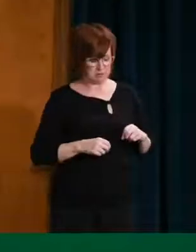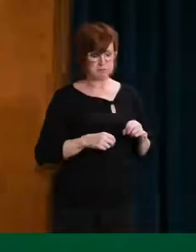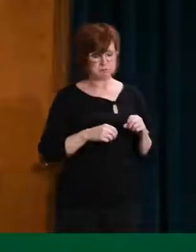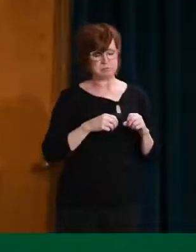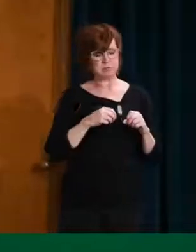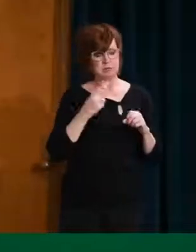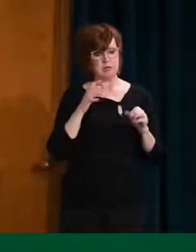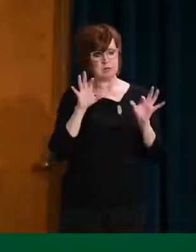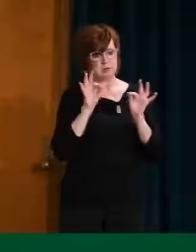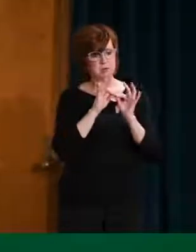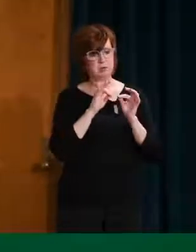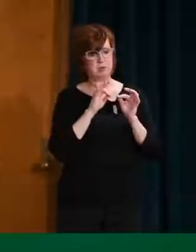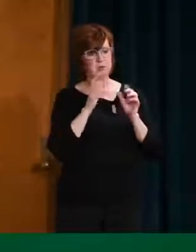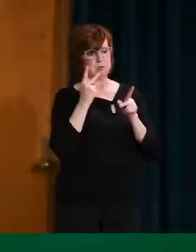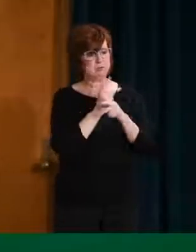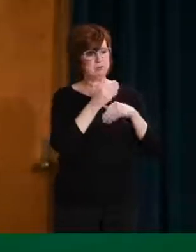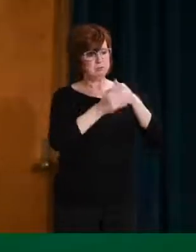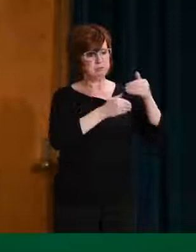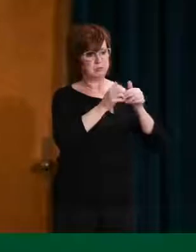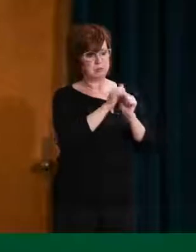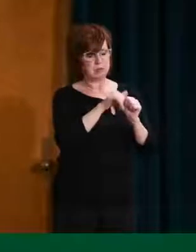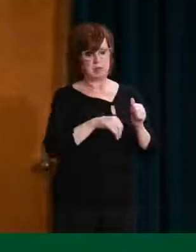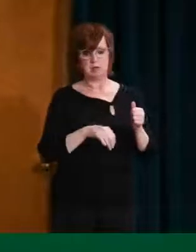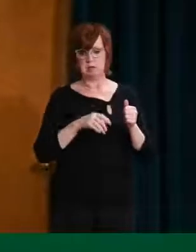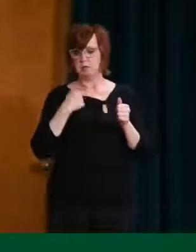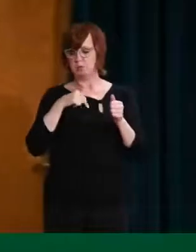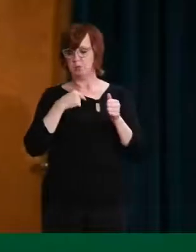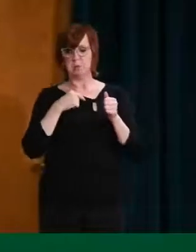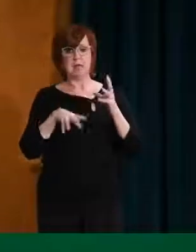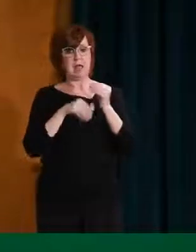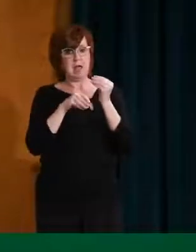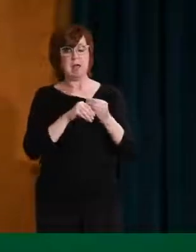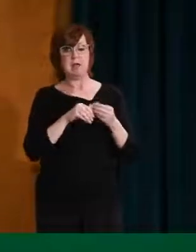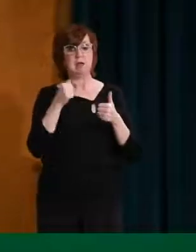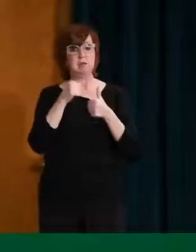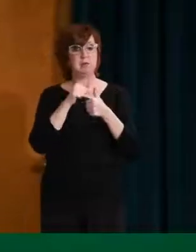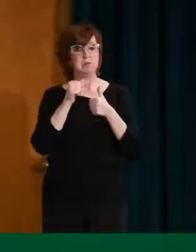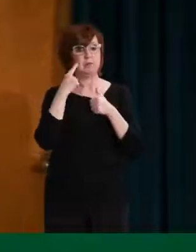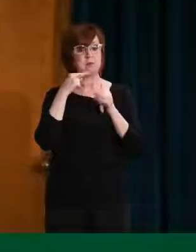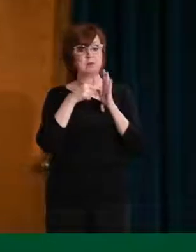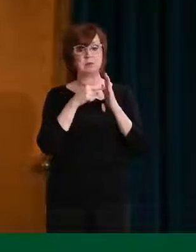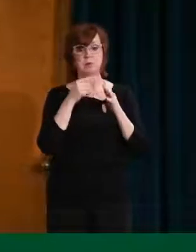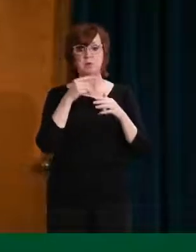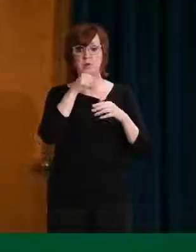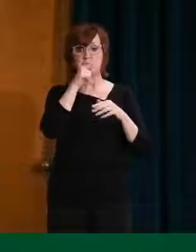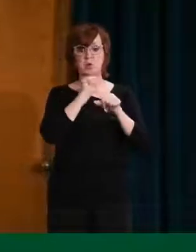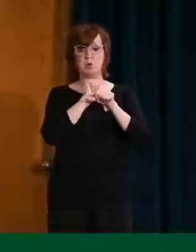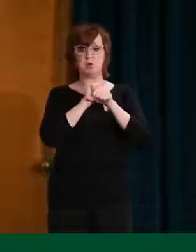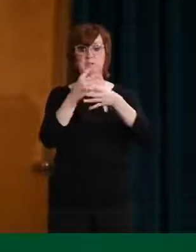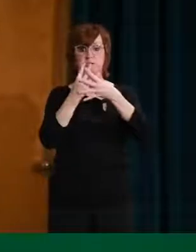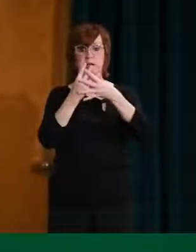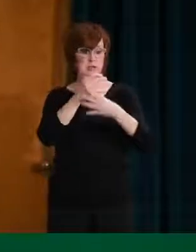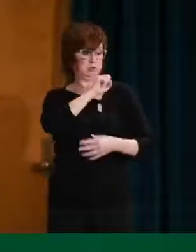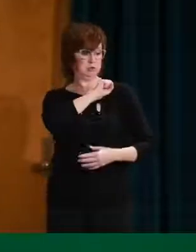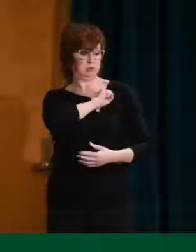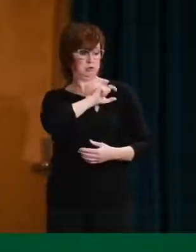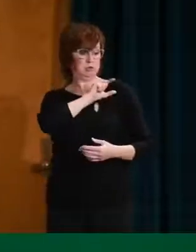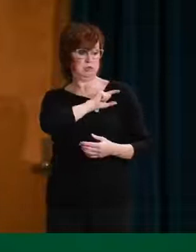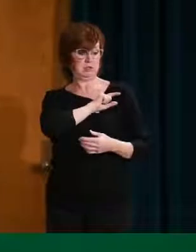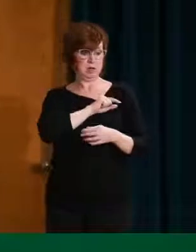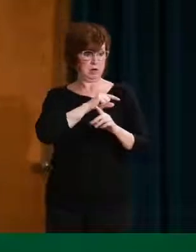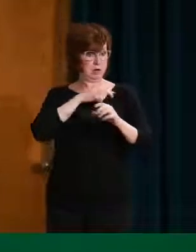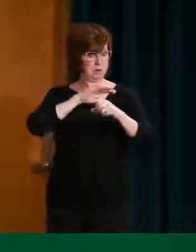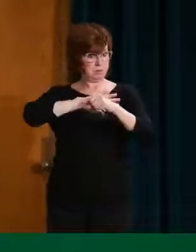We have been disclosing, for example, correctional workers that have tested positive for COVID-19,